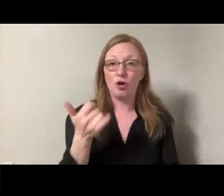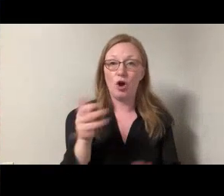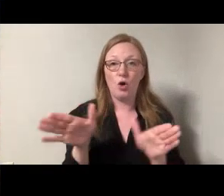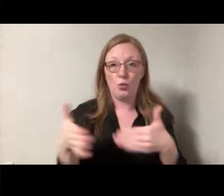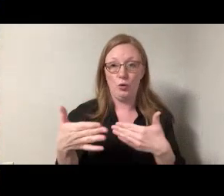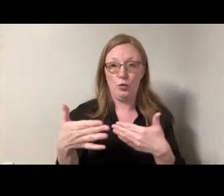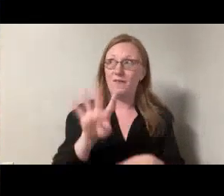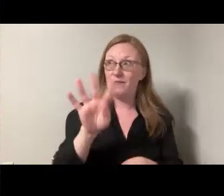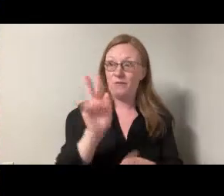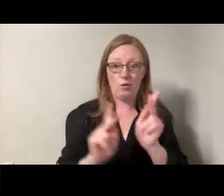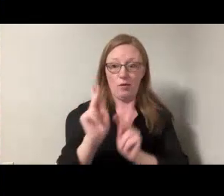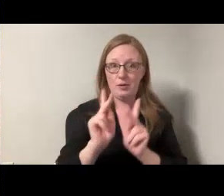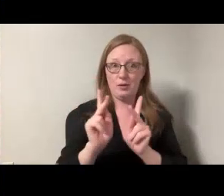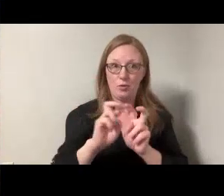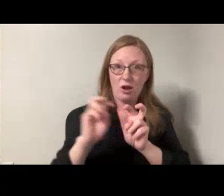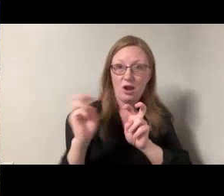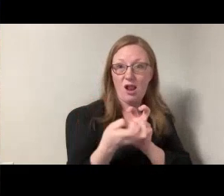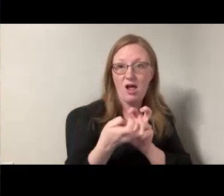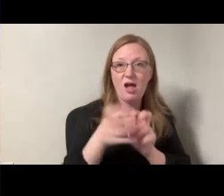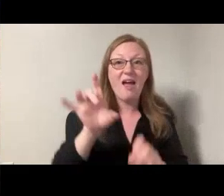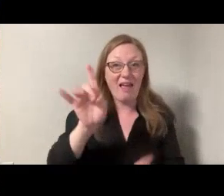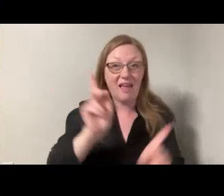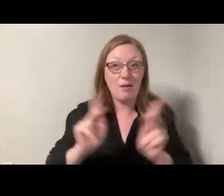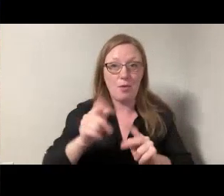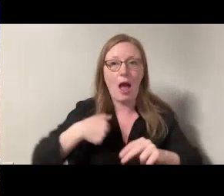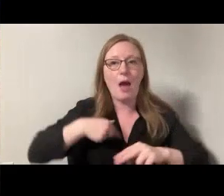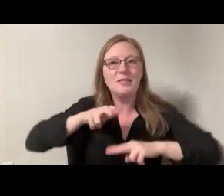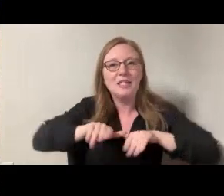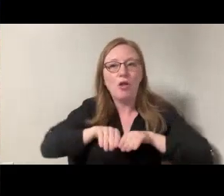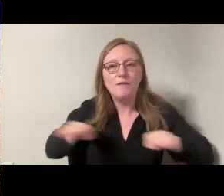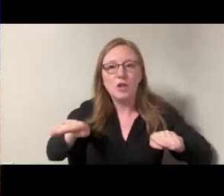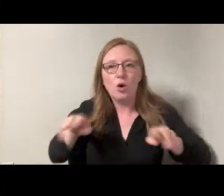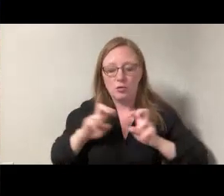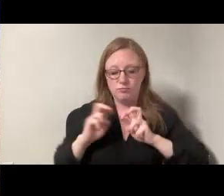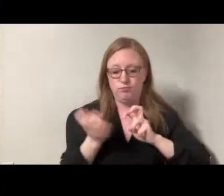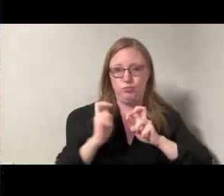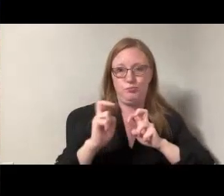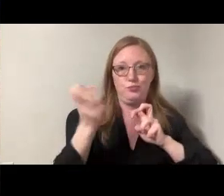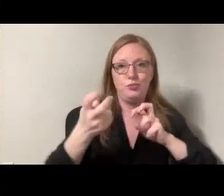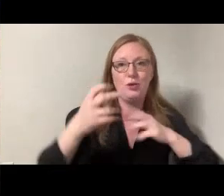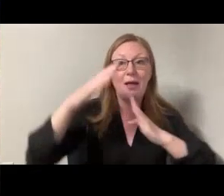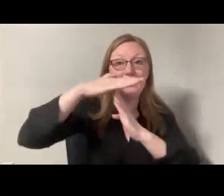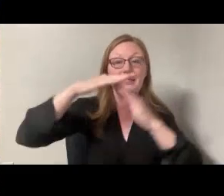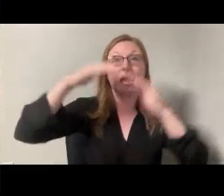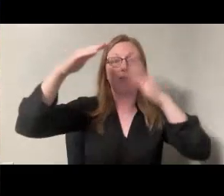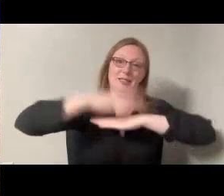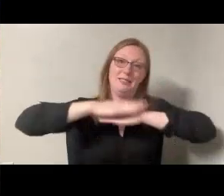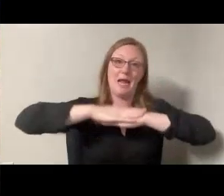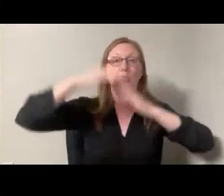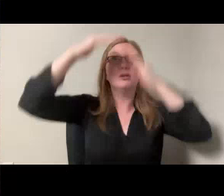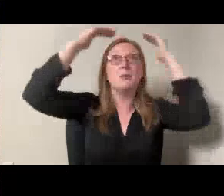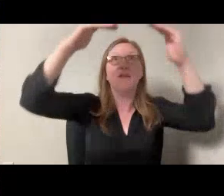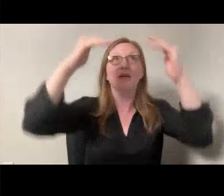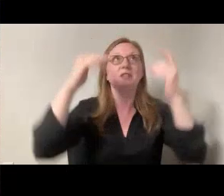4 people, and there were 8 of us in that room. I was sitting on the floor, and the table was up above us like that. So I was thinking